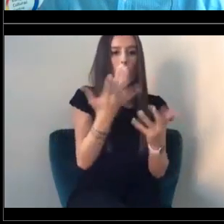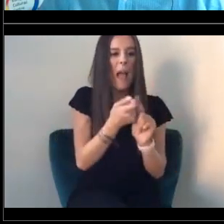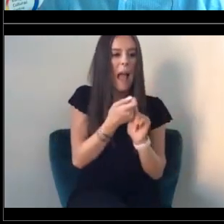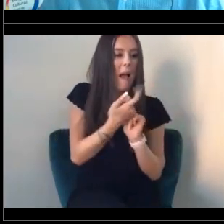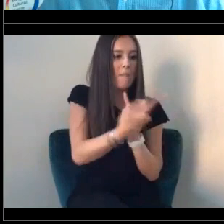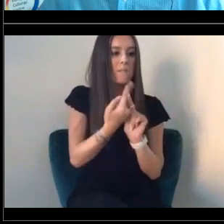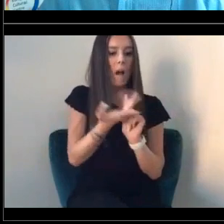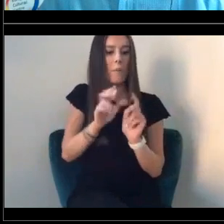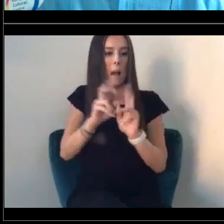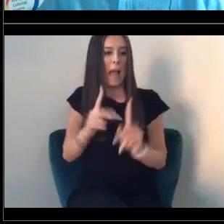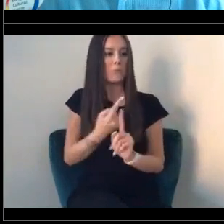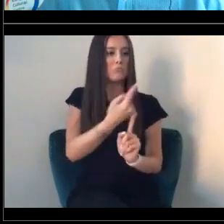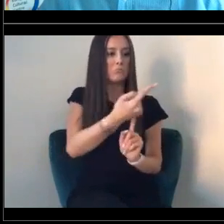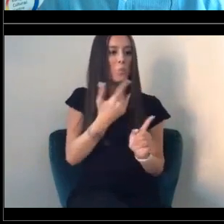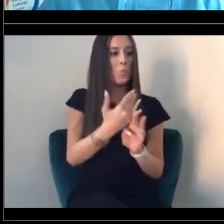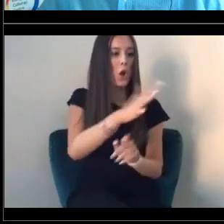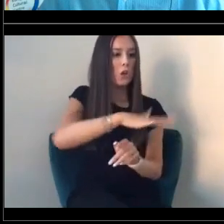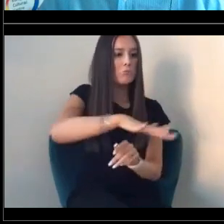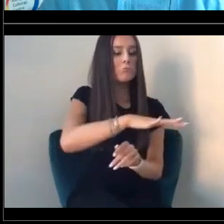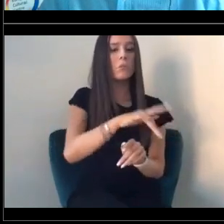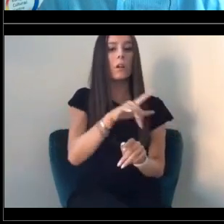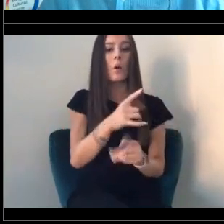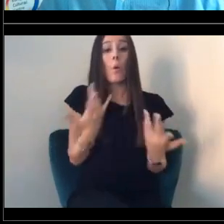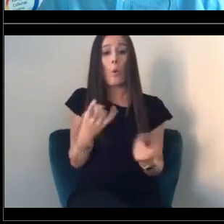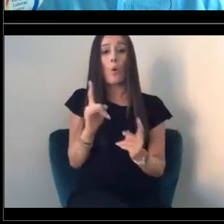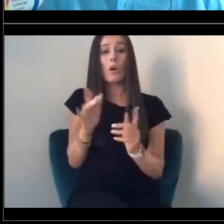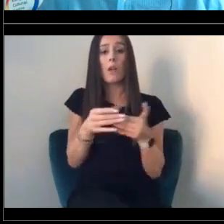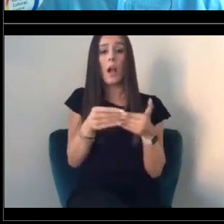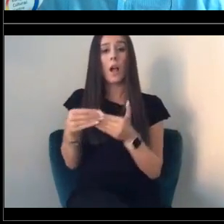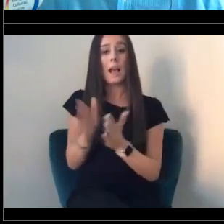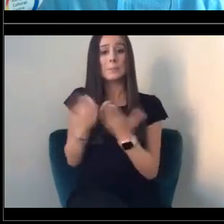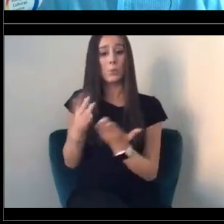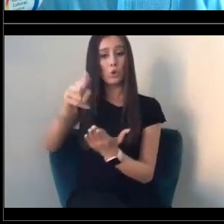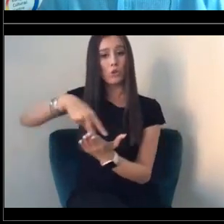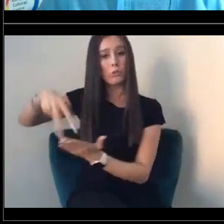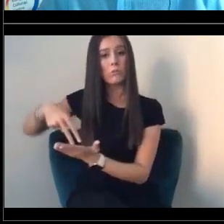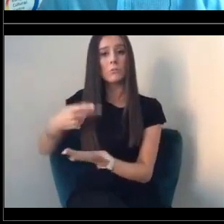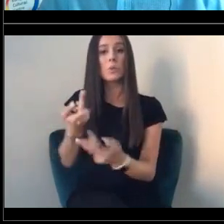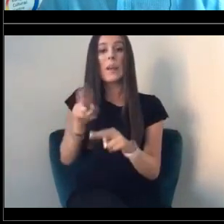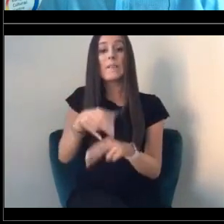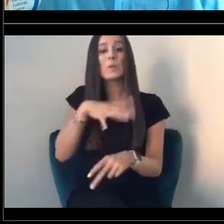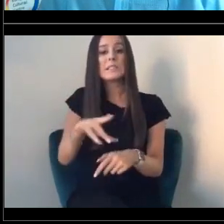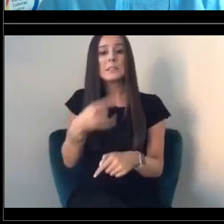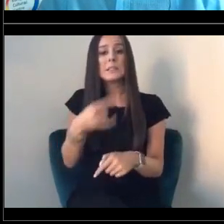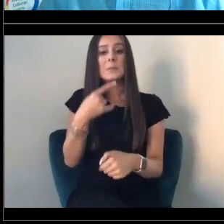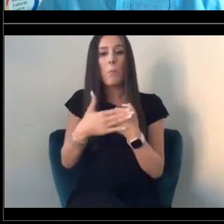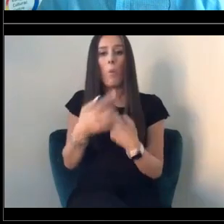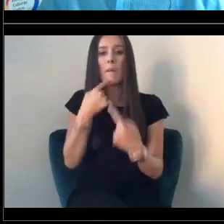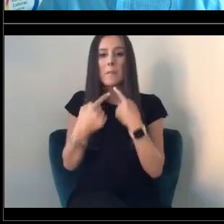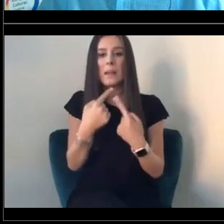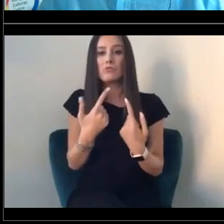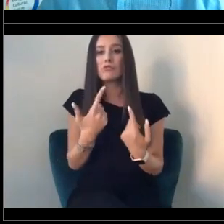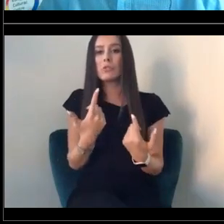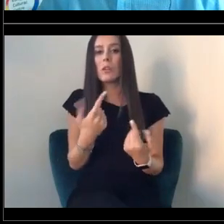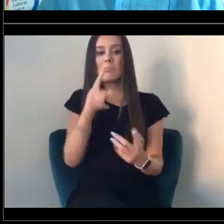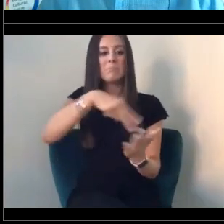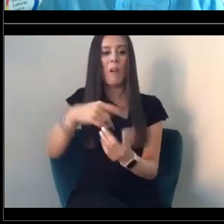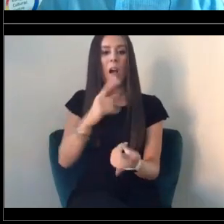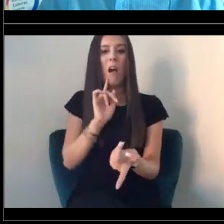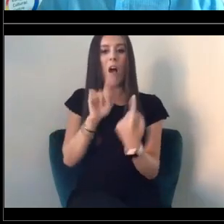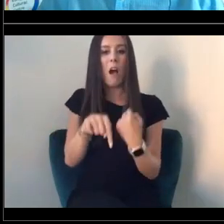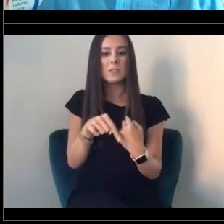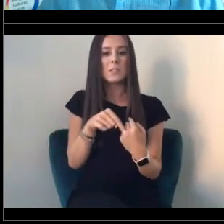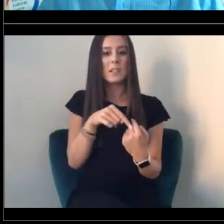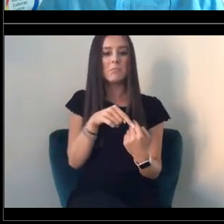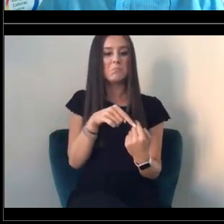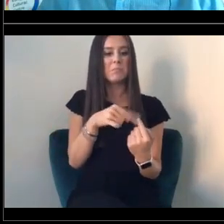information in there. But again, if you do need to have a more precise answer, please call